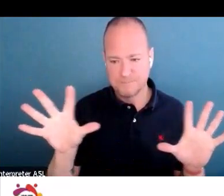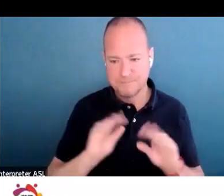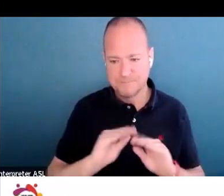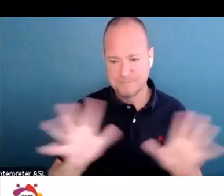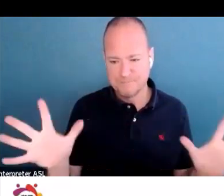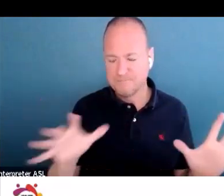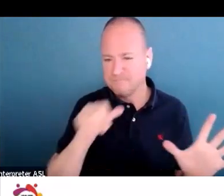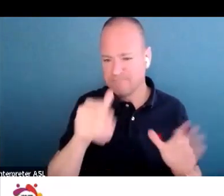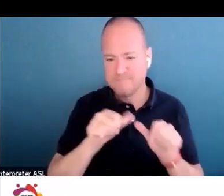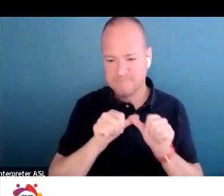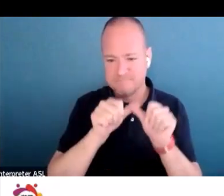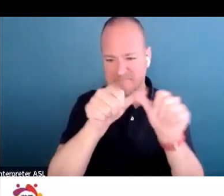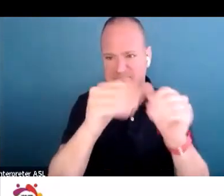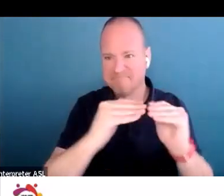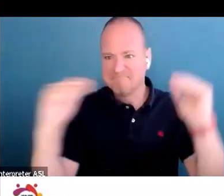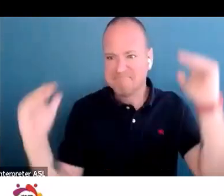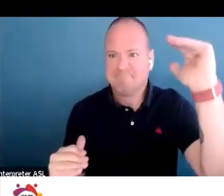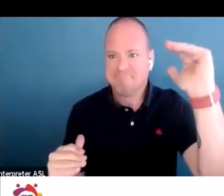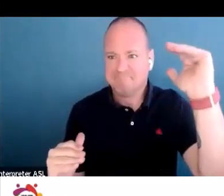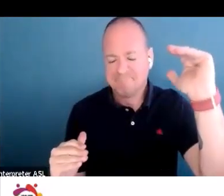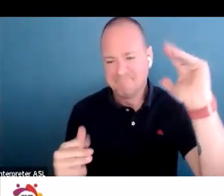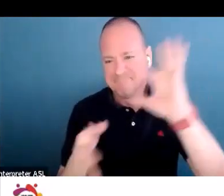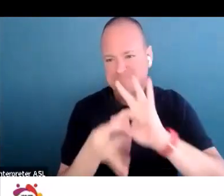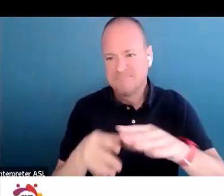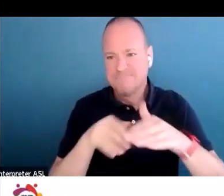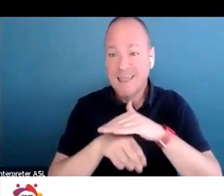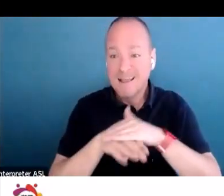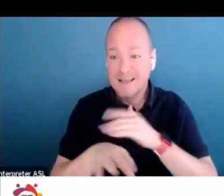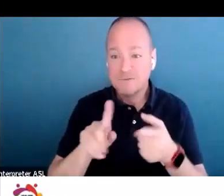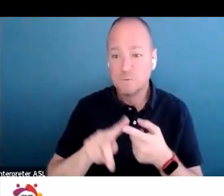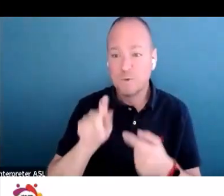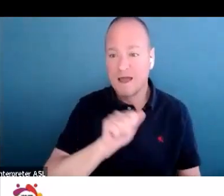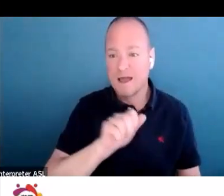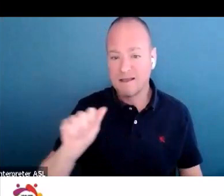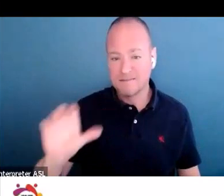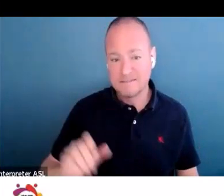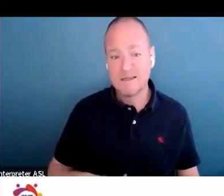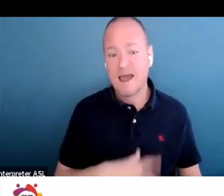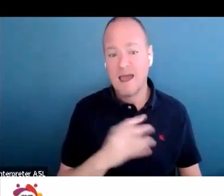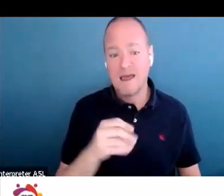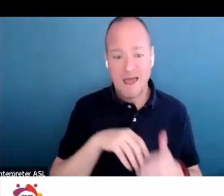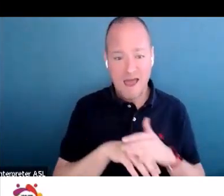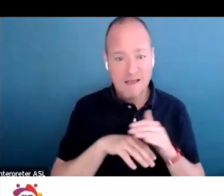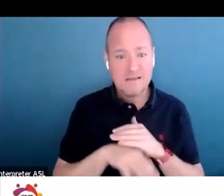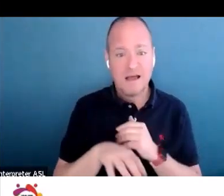unsustainable inequities in access to AAC and access to